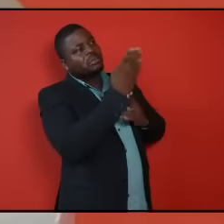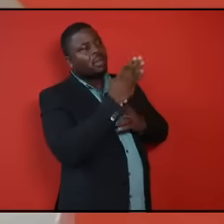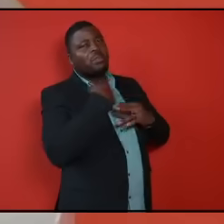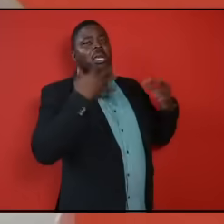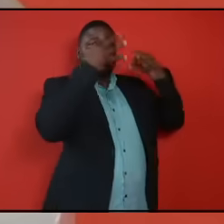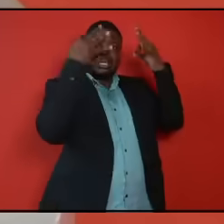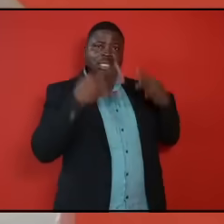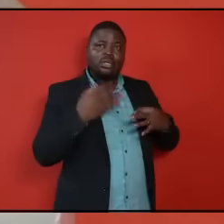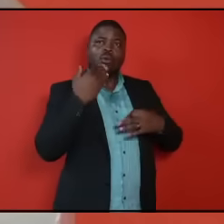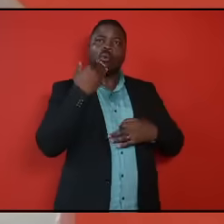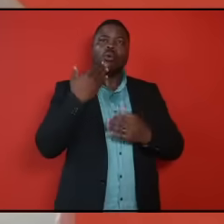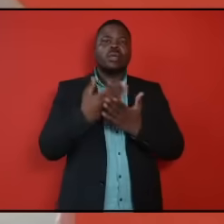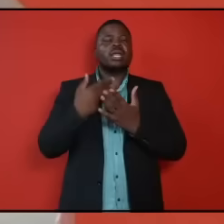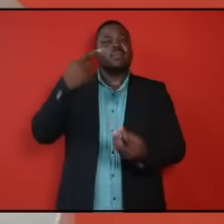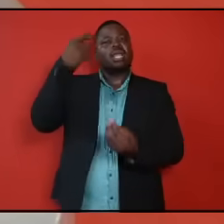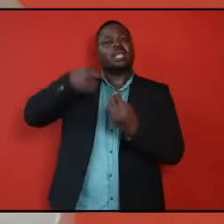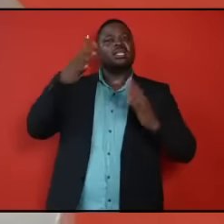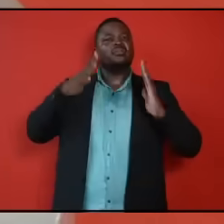So